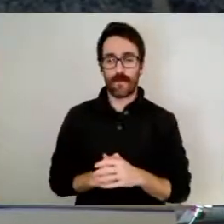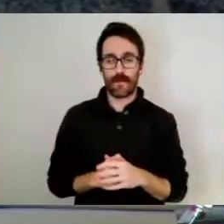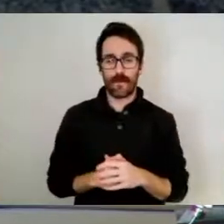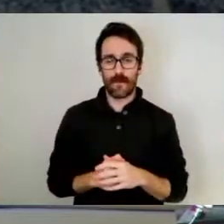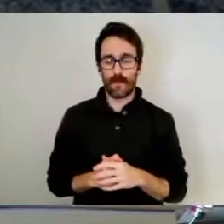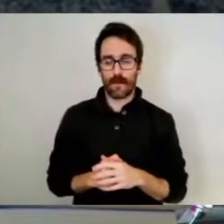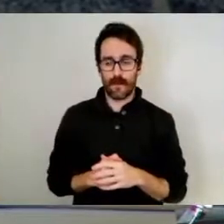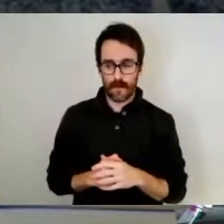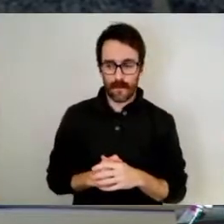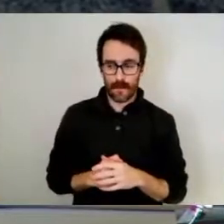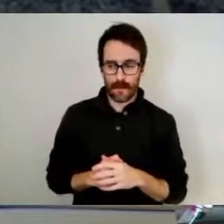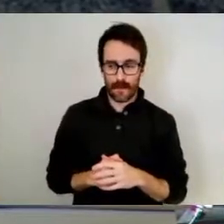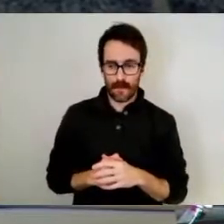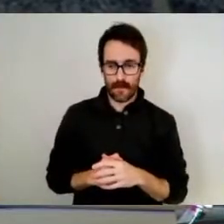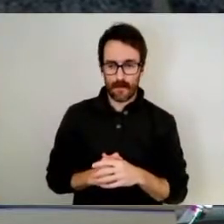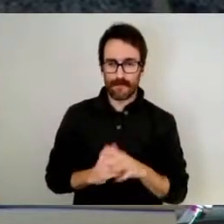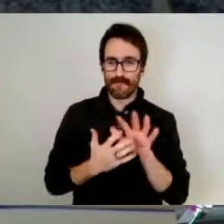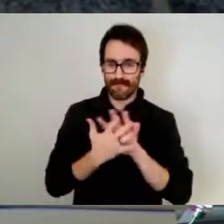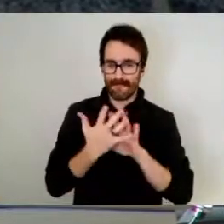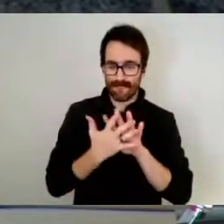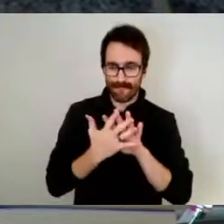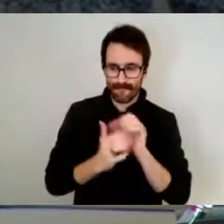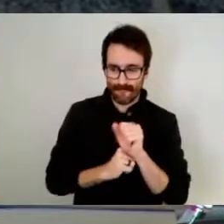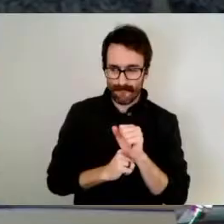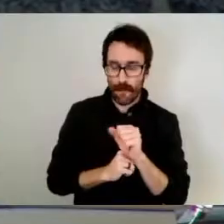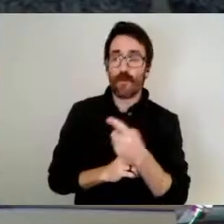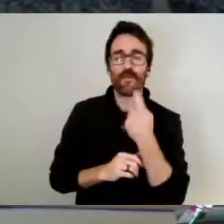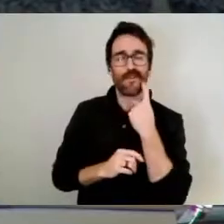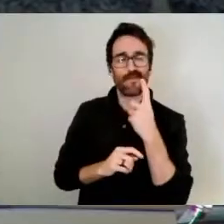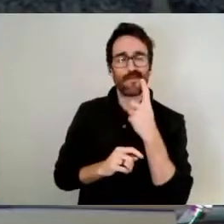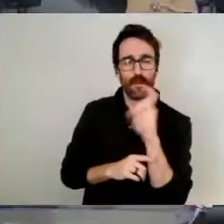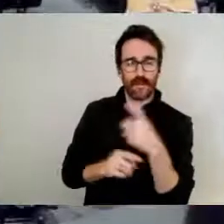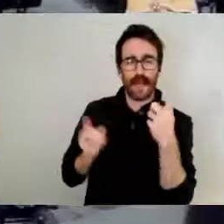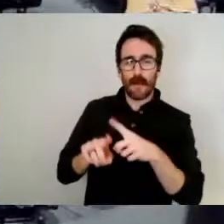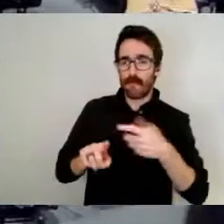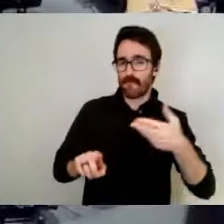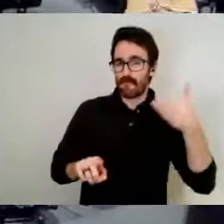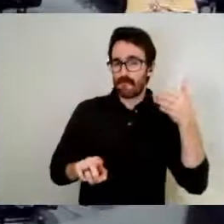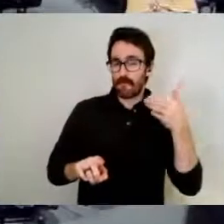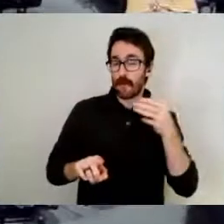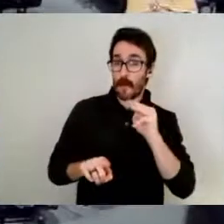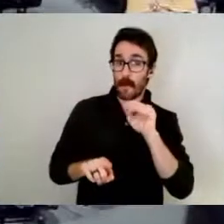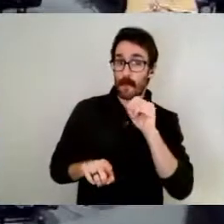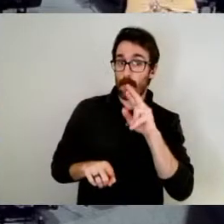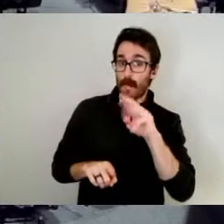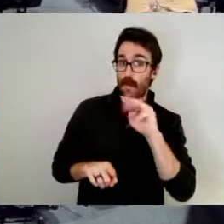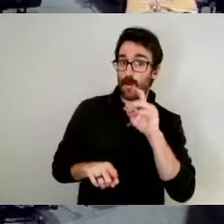need to help bring this situation under control. Thank you.